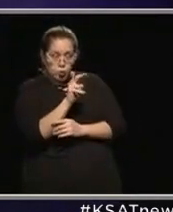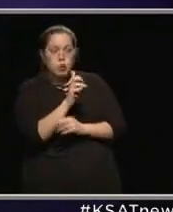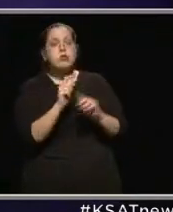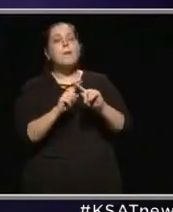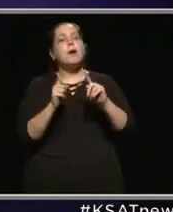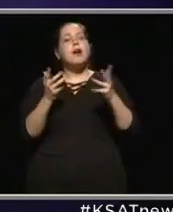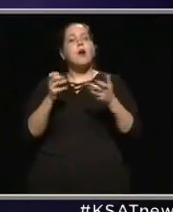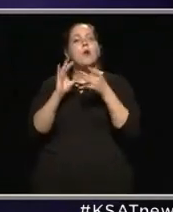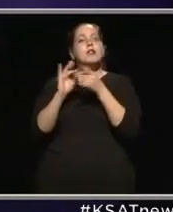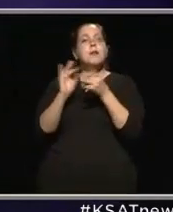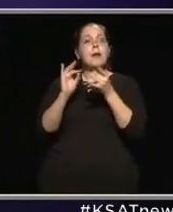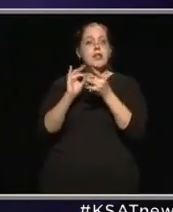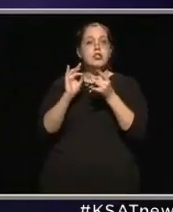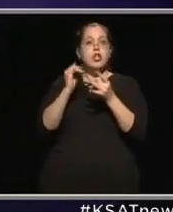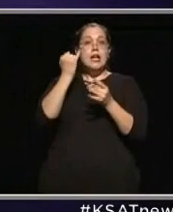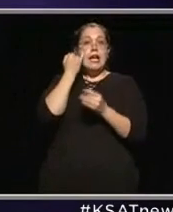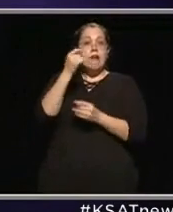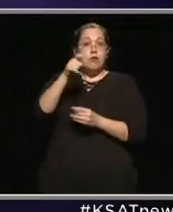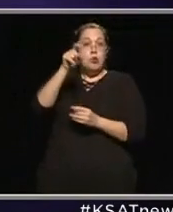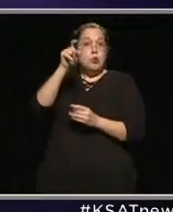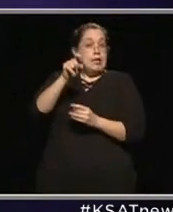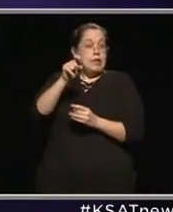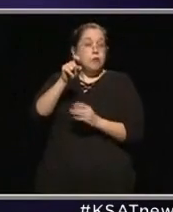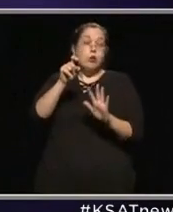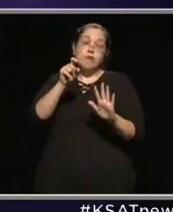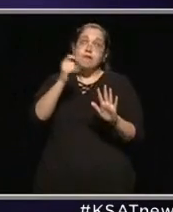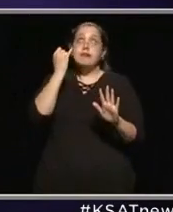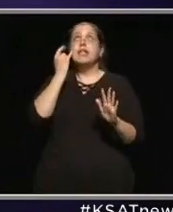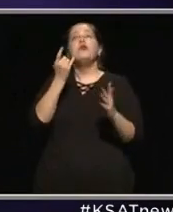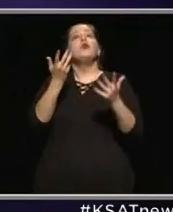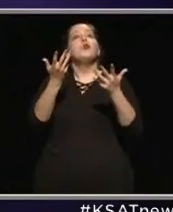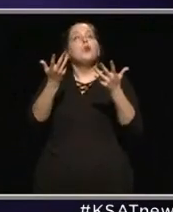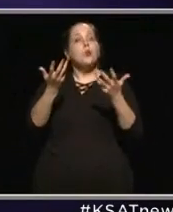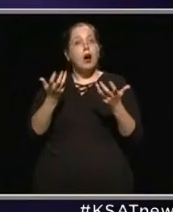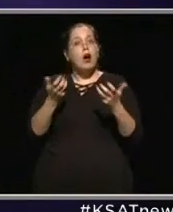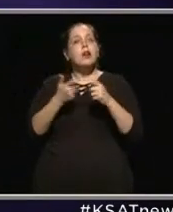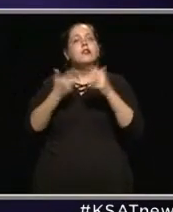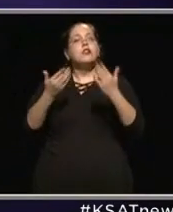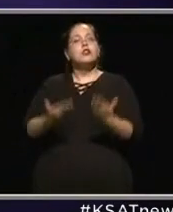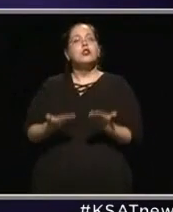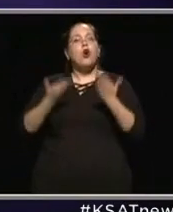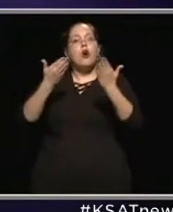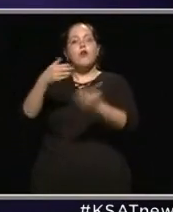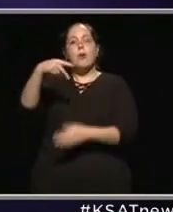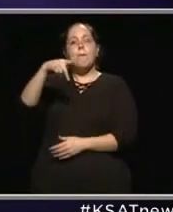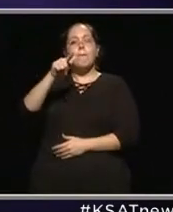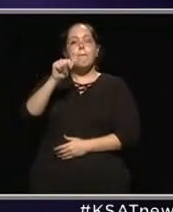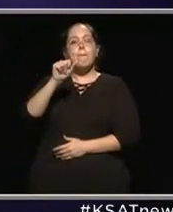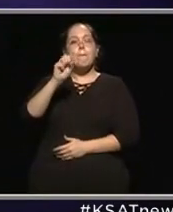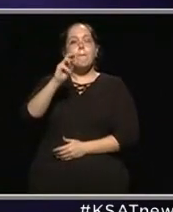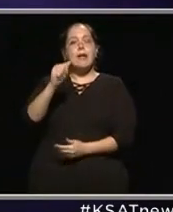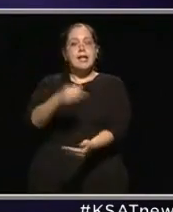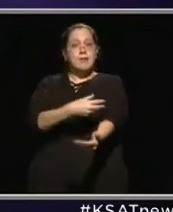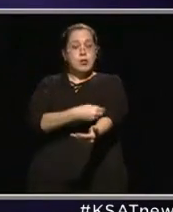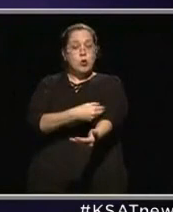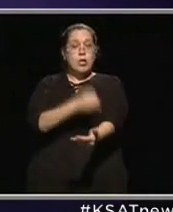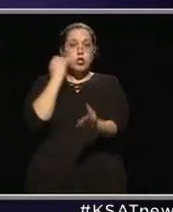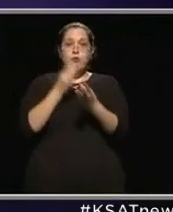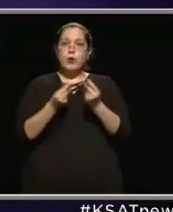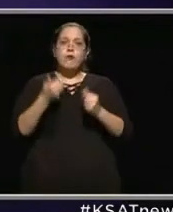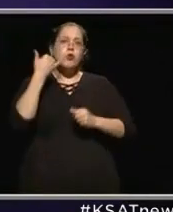of this. If you need to, or if you would like to offer a plasma donation if you're recovered, you can